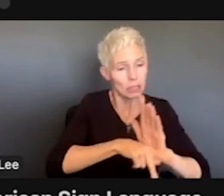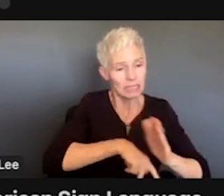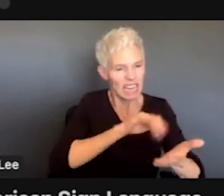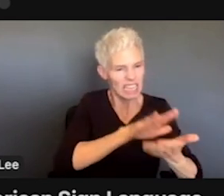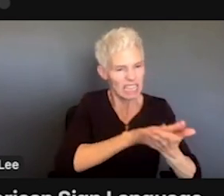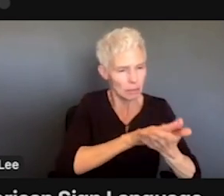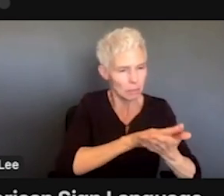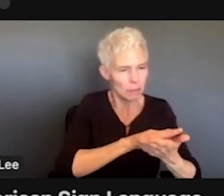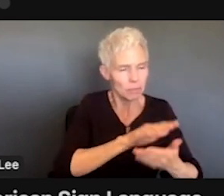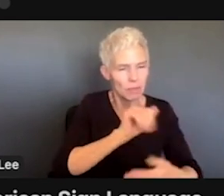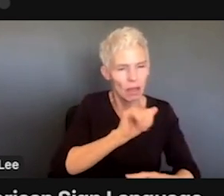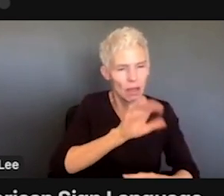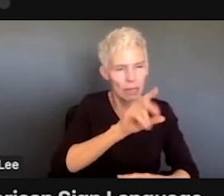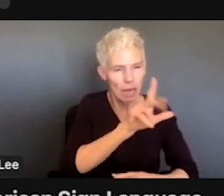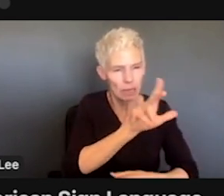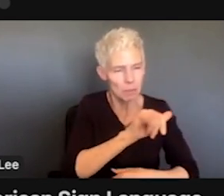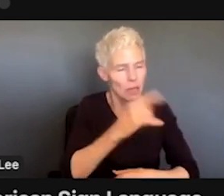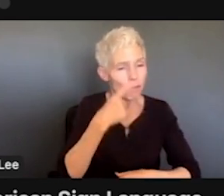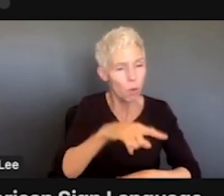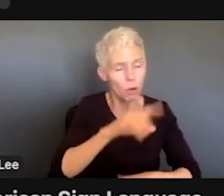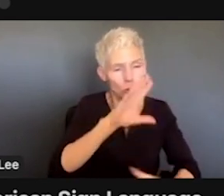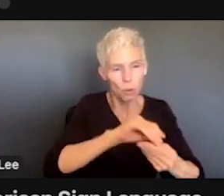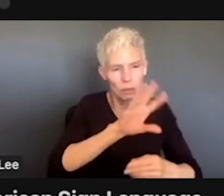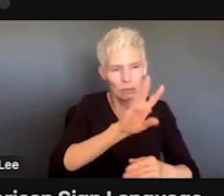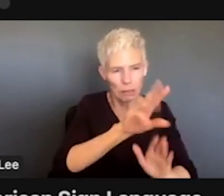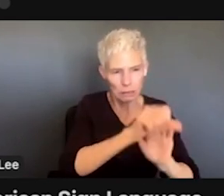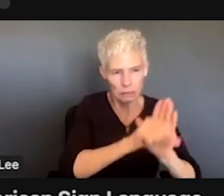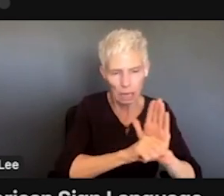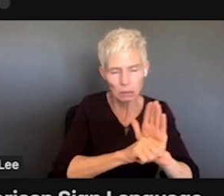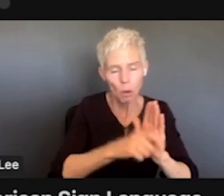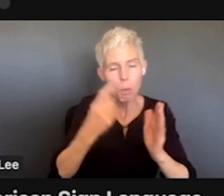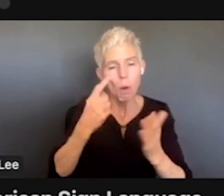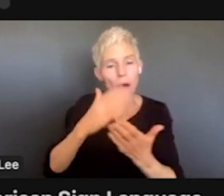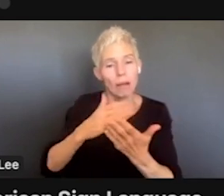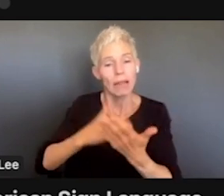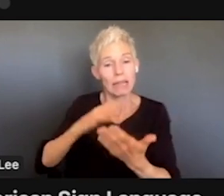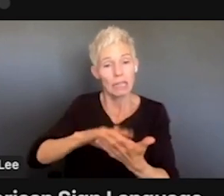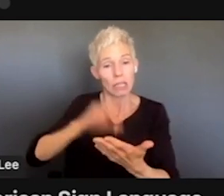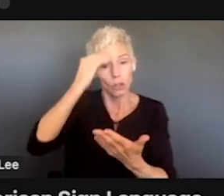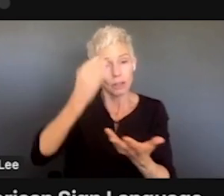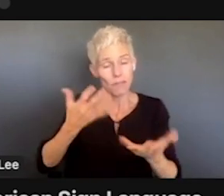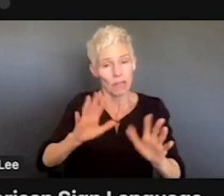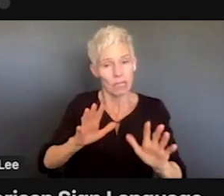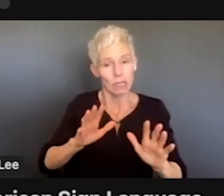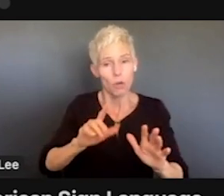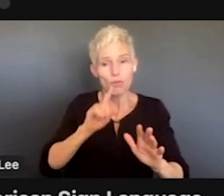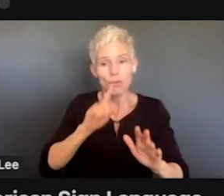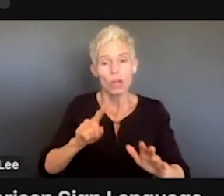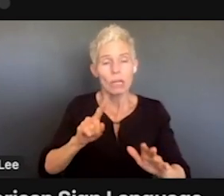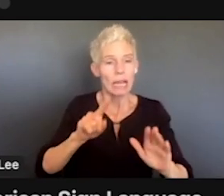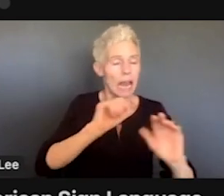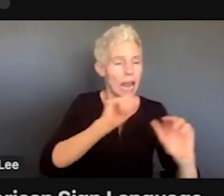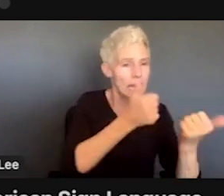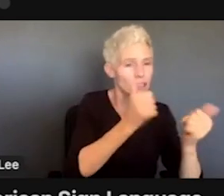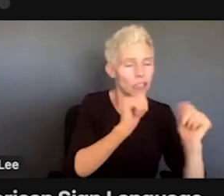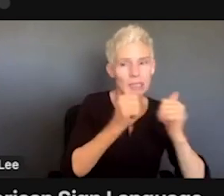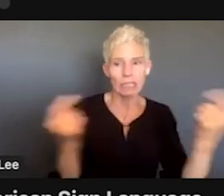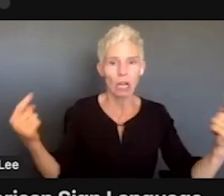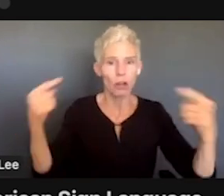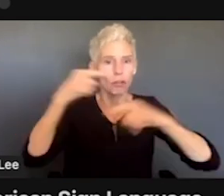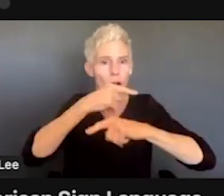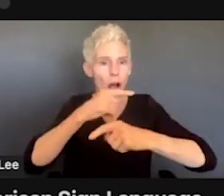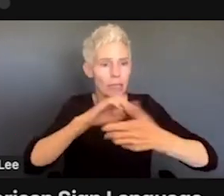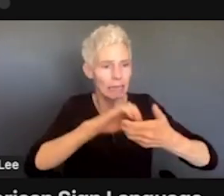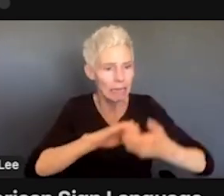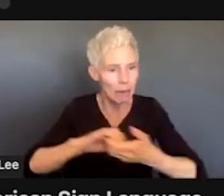the lessons that we learned is that really the importance of cross-agency collaboration, which we're just kind of that